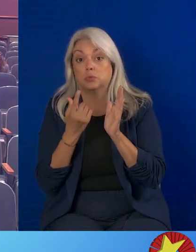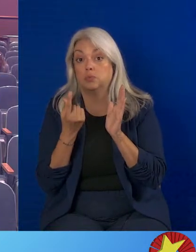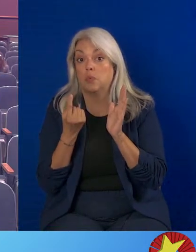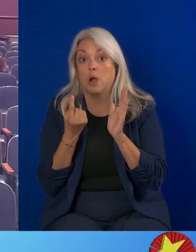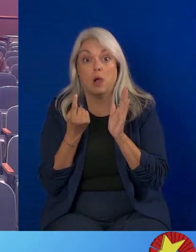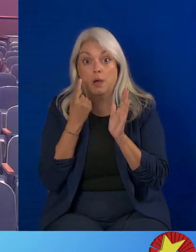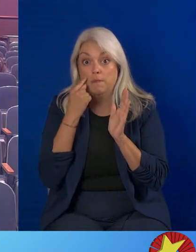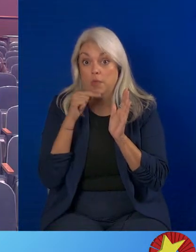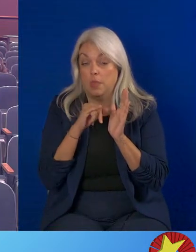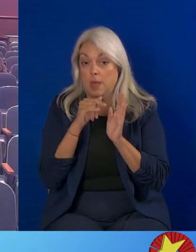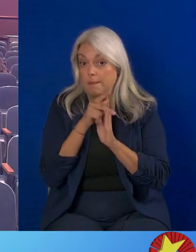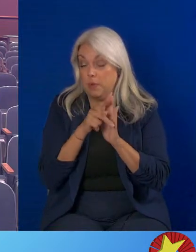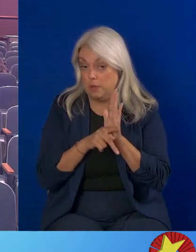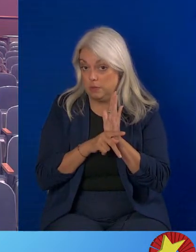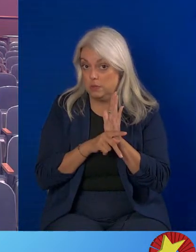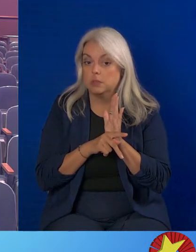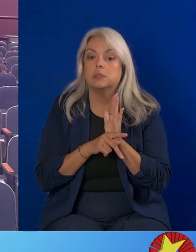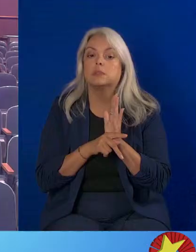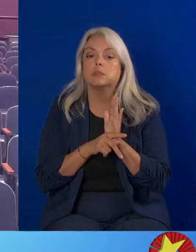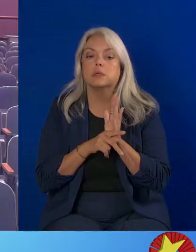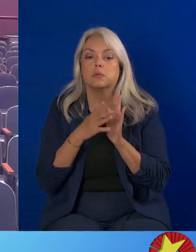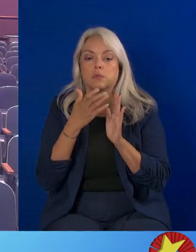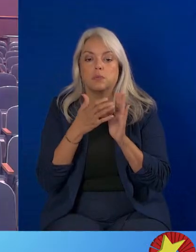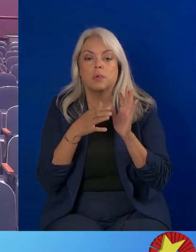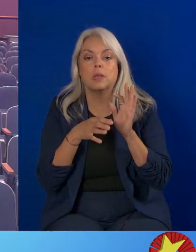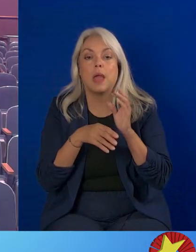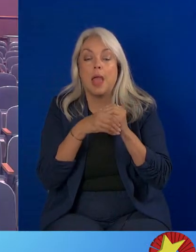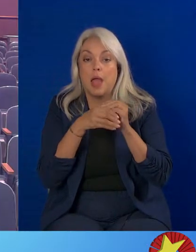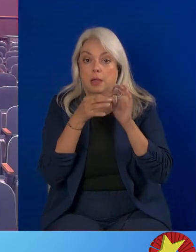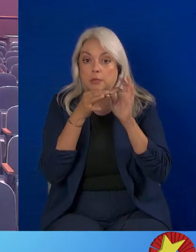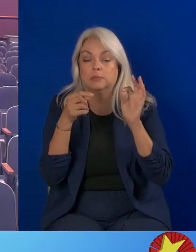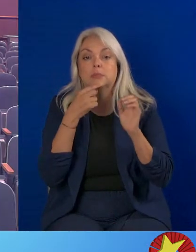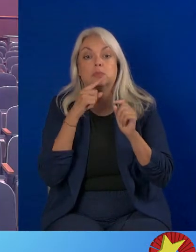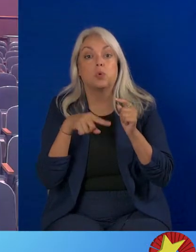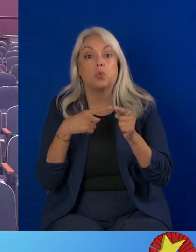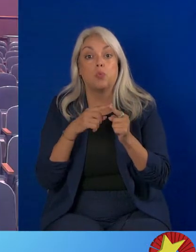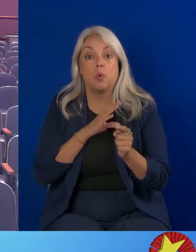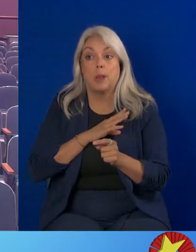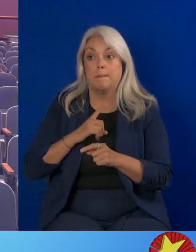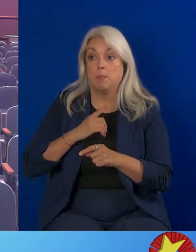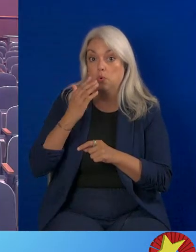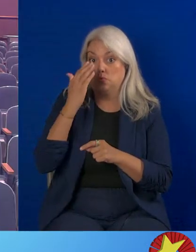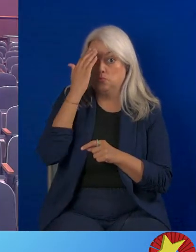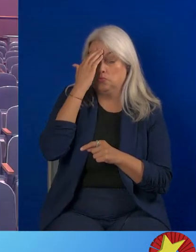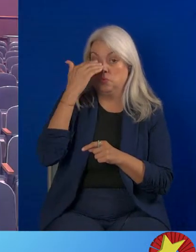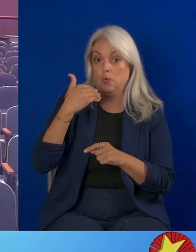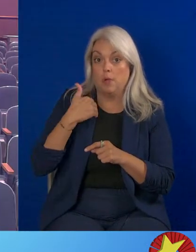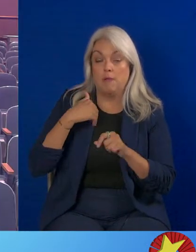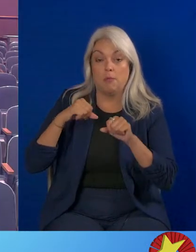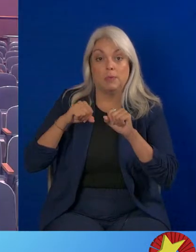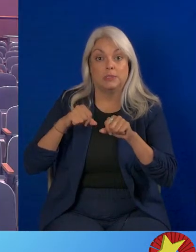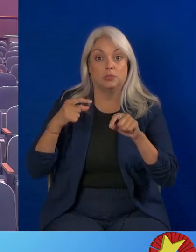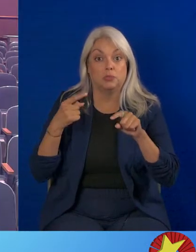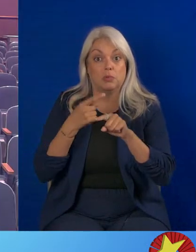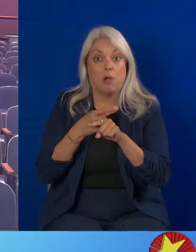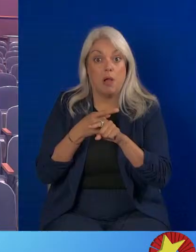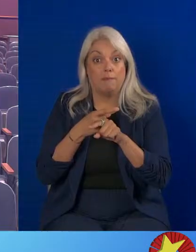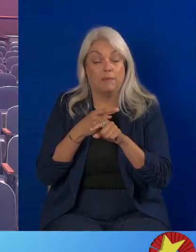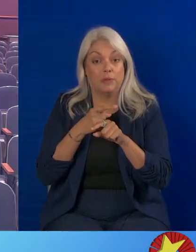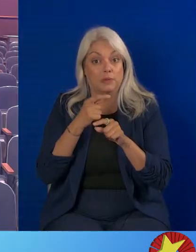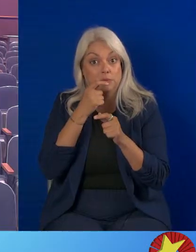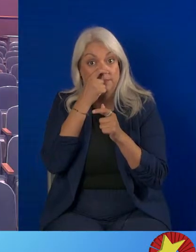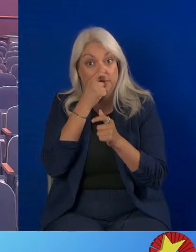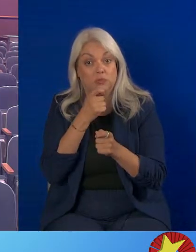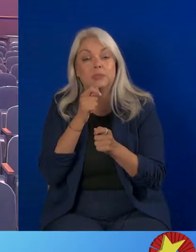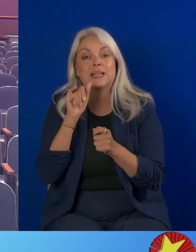policy is basically to state that when a board member becomes aware of a potential conflict of interest, that board